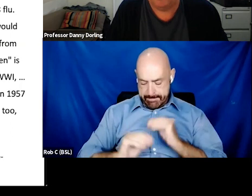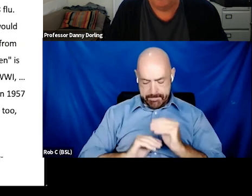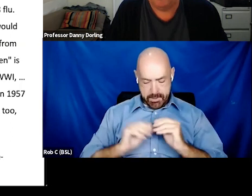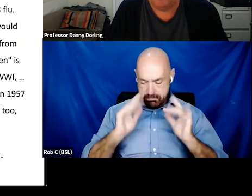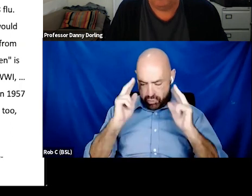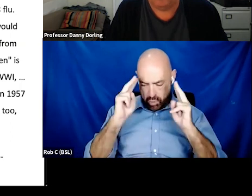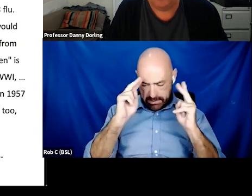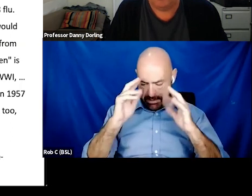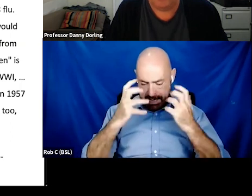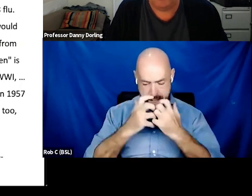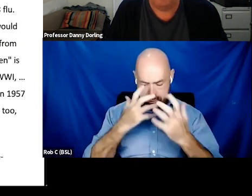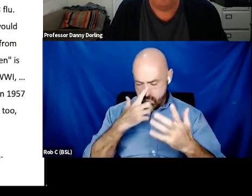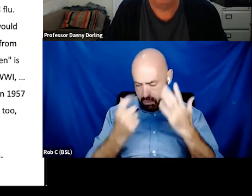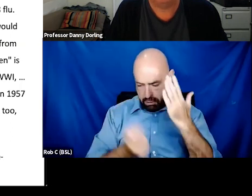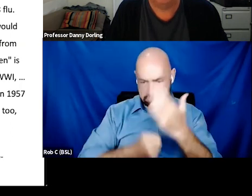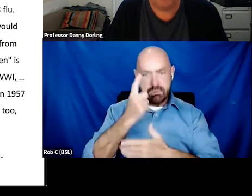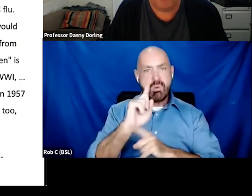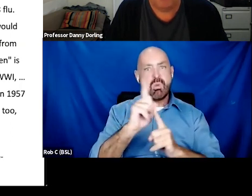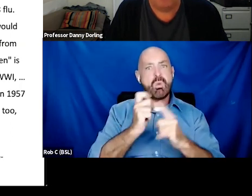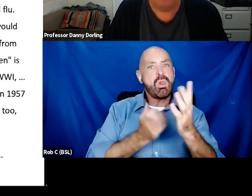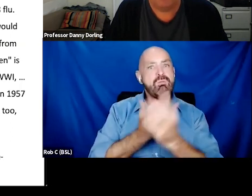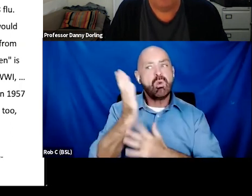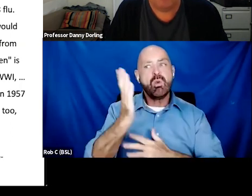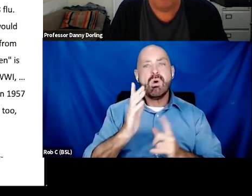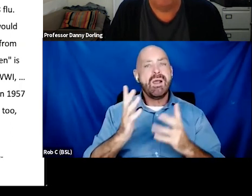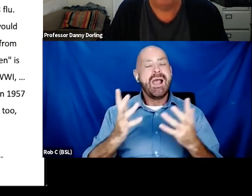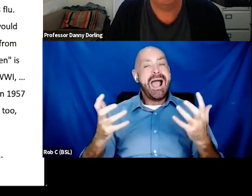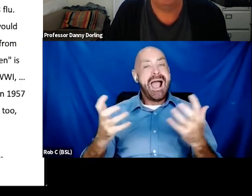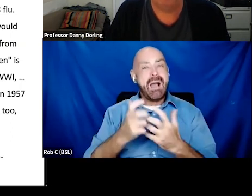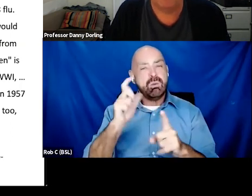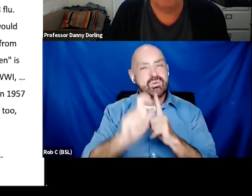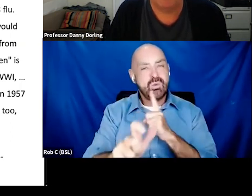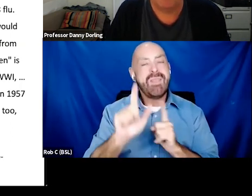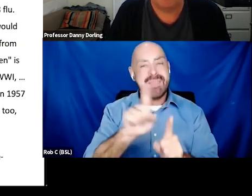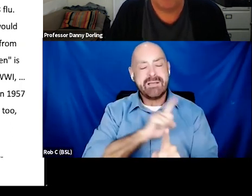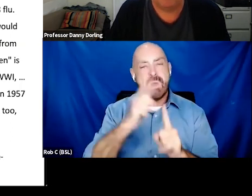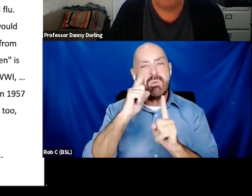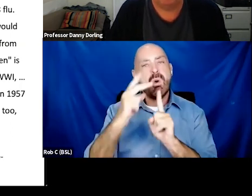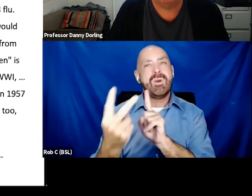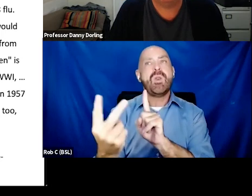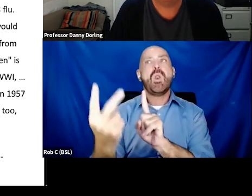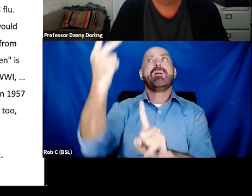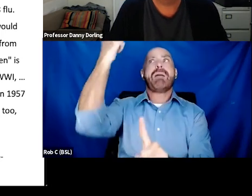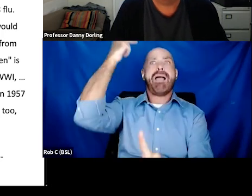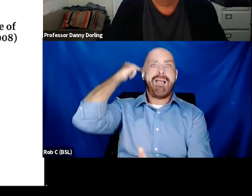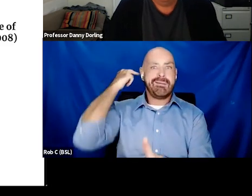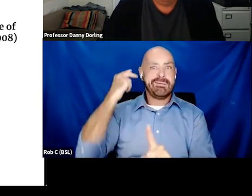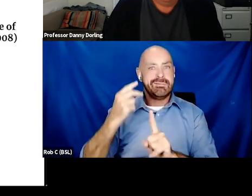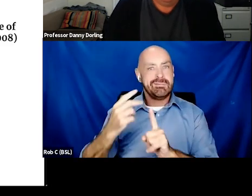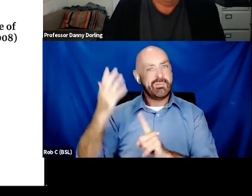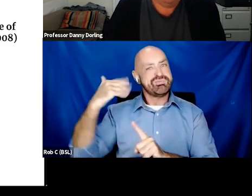understand what it is we're going through, and to do that, that's why we look back at previous events.